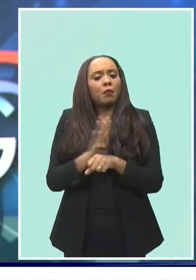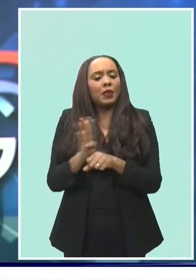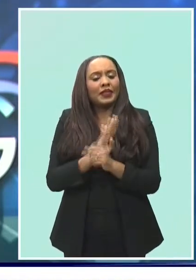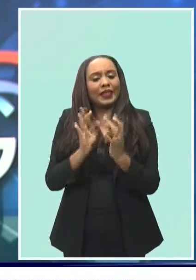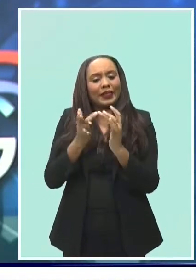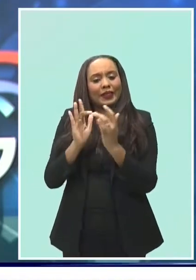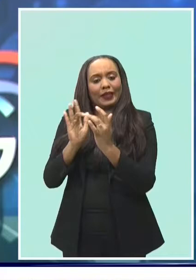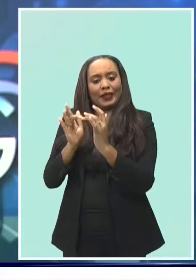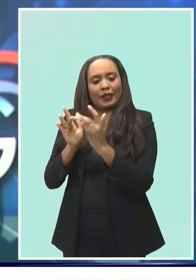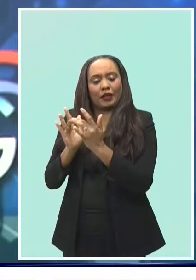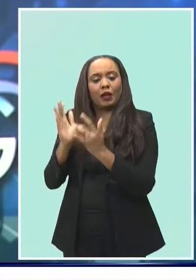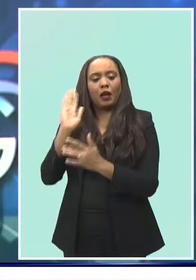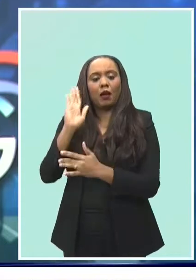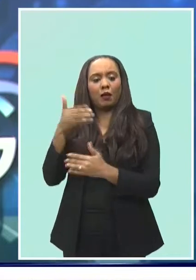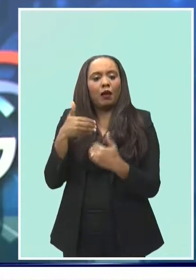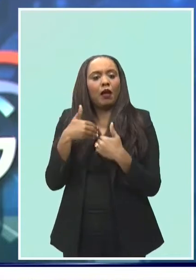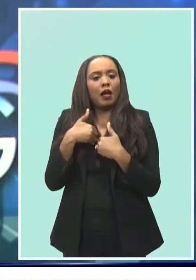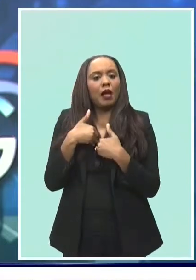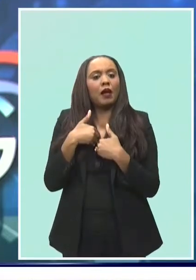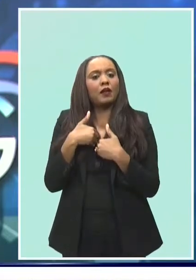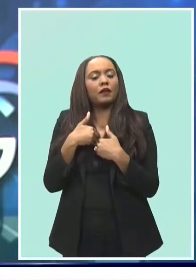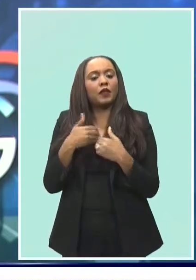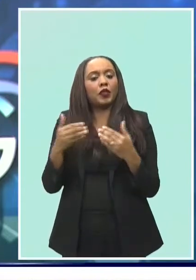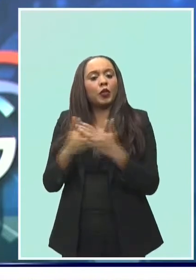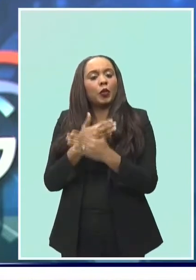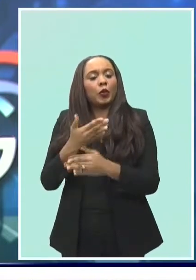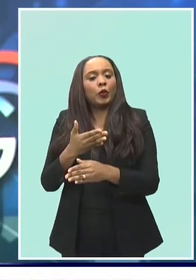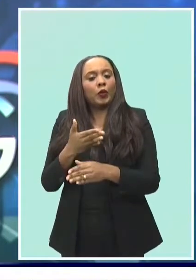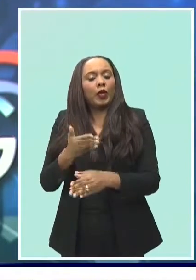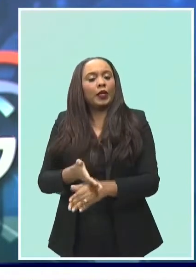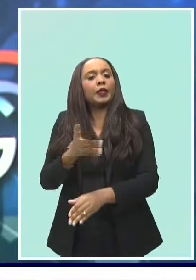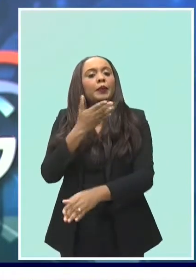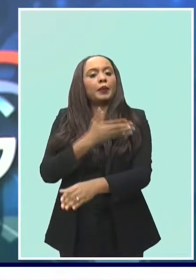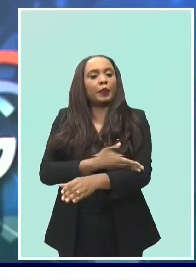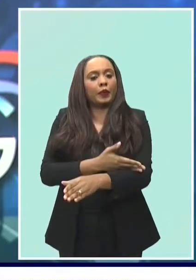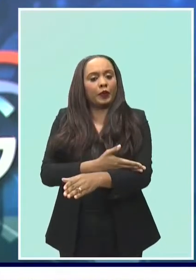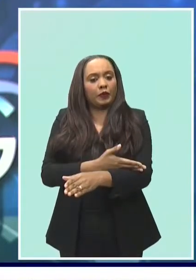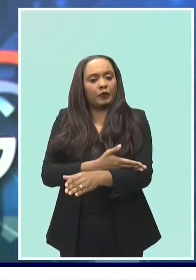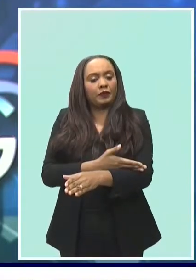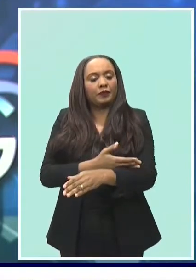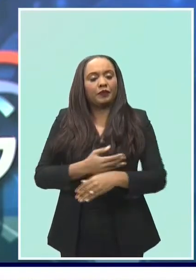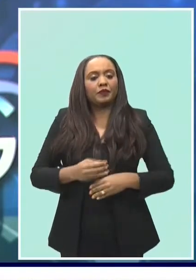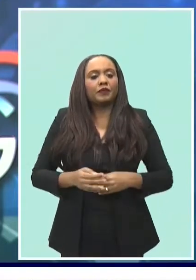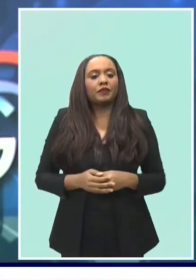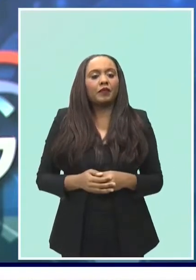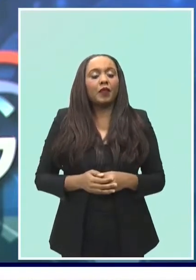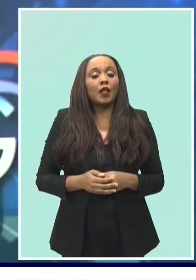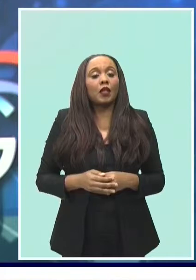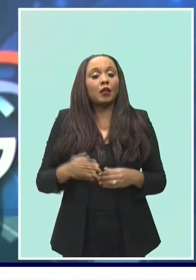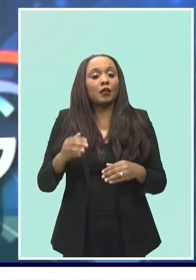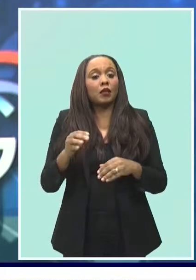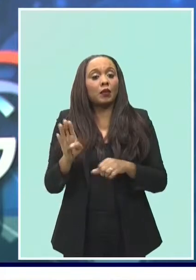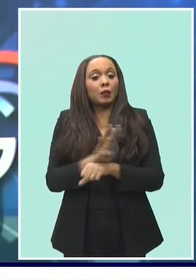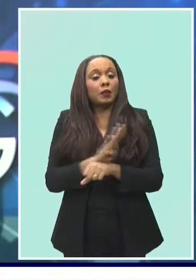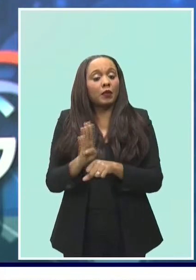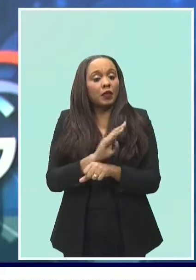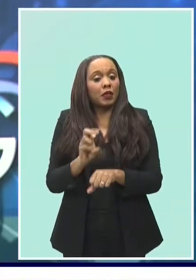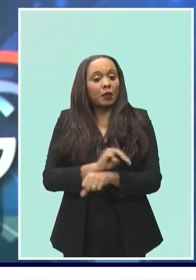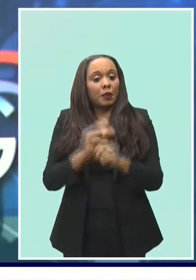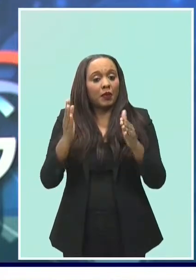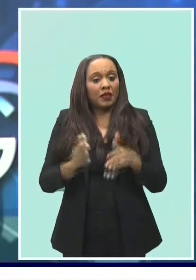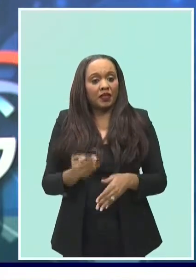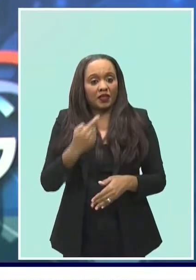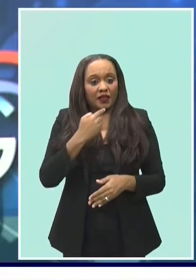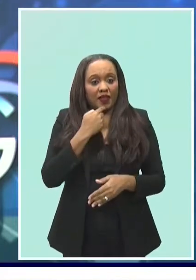be rebranded. This announcement from Minister of Small Business and Entrepreneurship Dwight Sutherland. The Youth Entrepreneurship Scheme